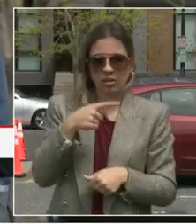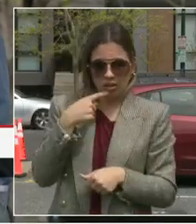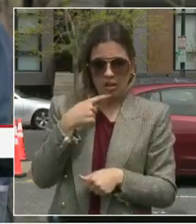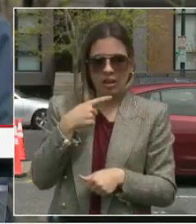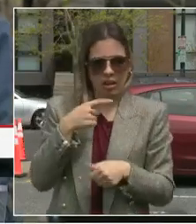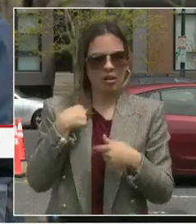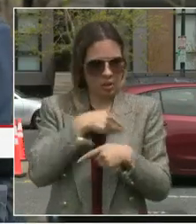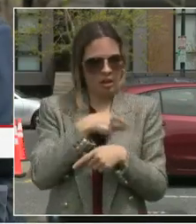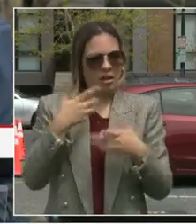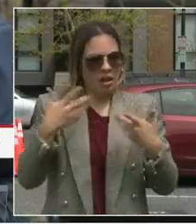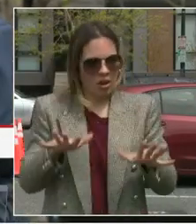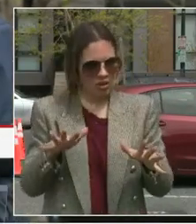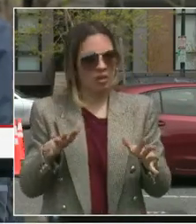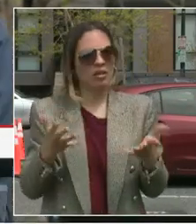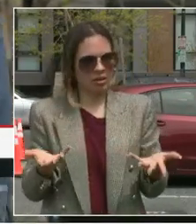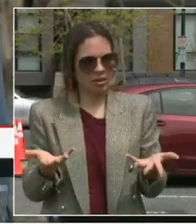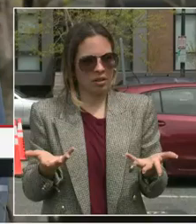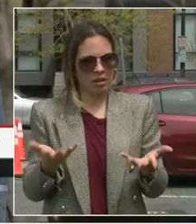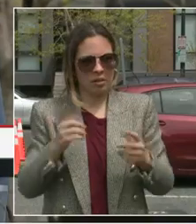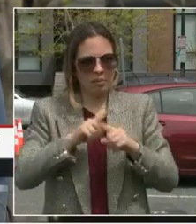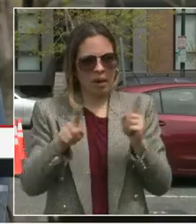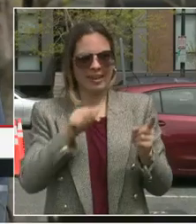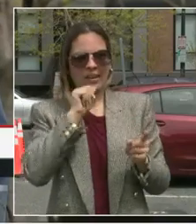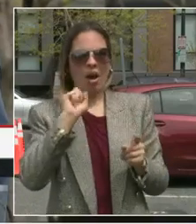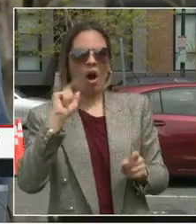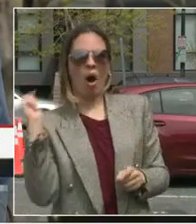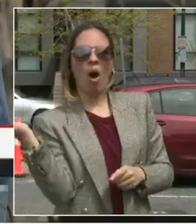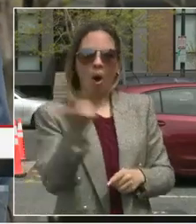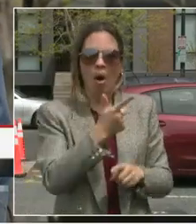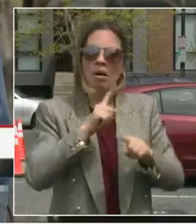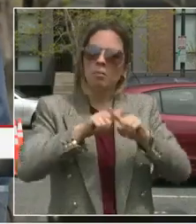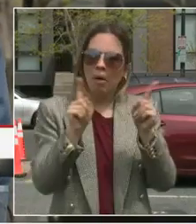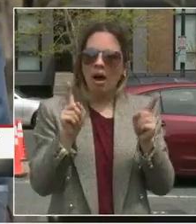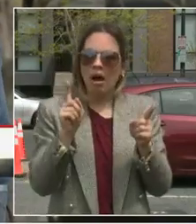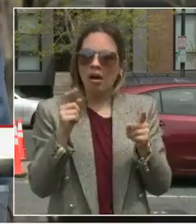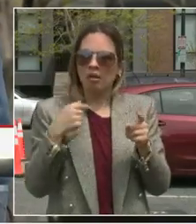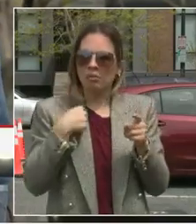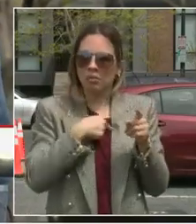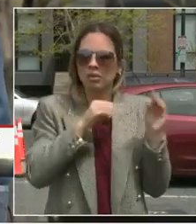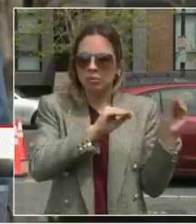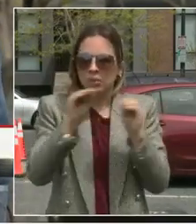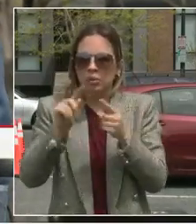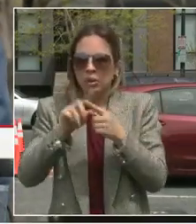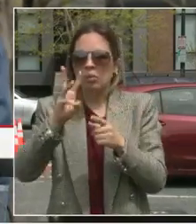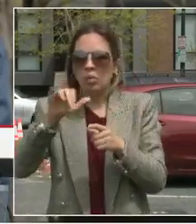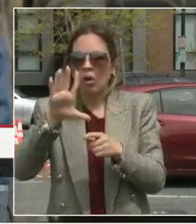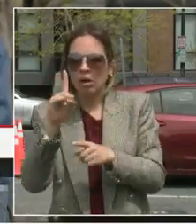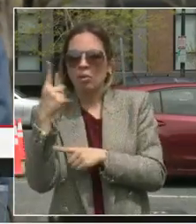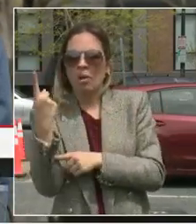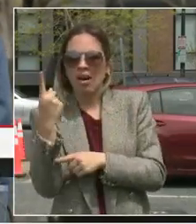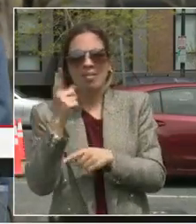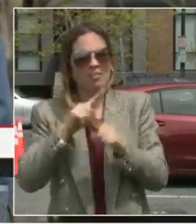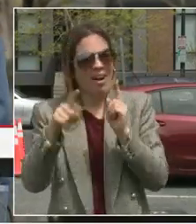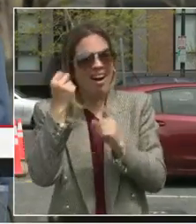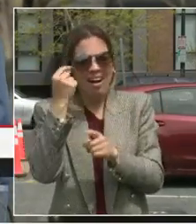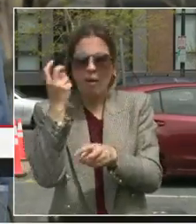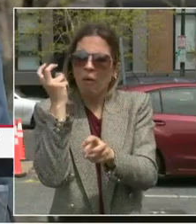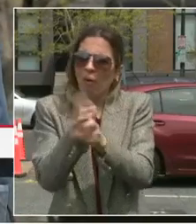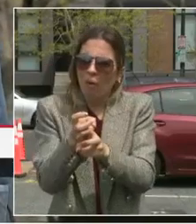wasn't the whole case everywhere. We even moved it, I think, in the case in Ward 1. So these are tough